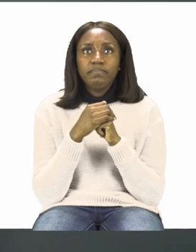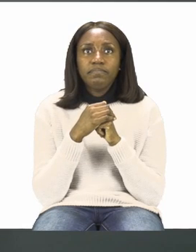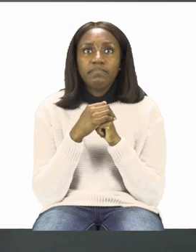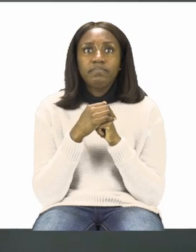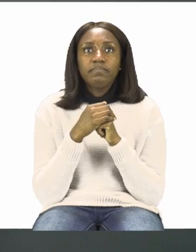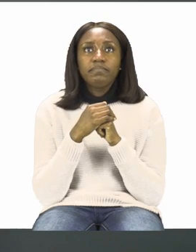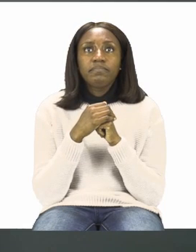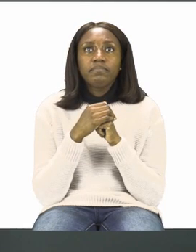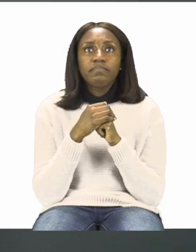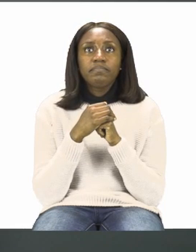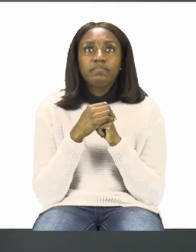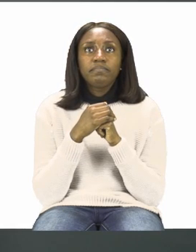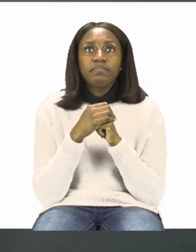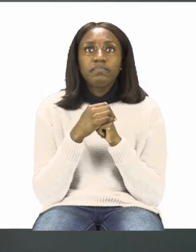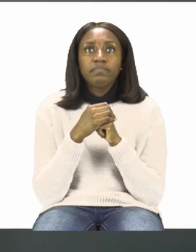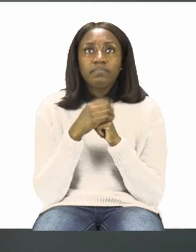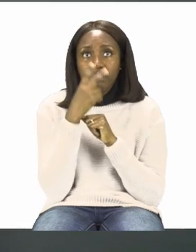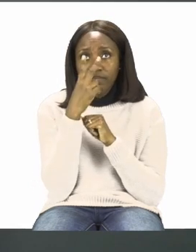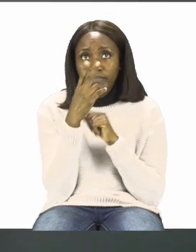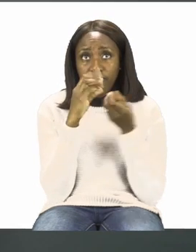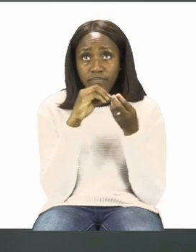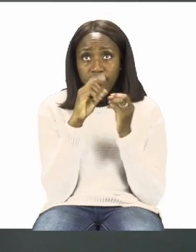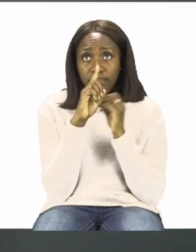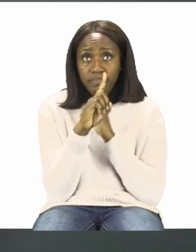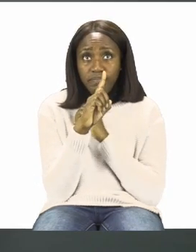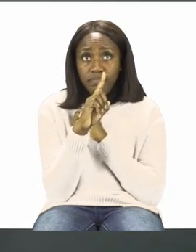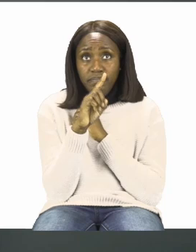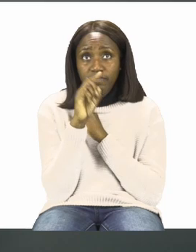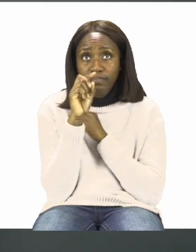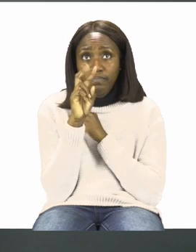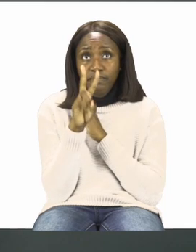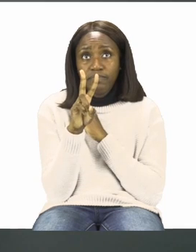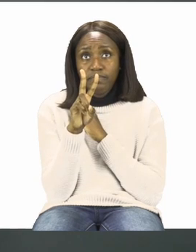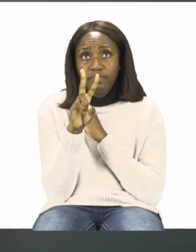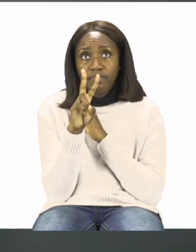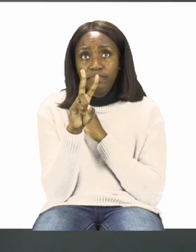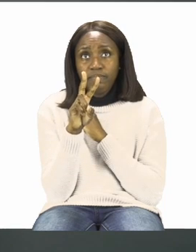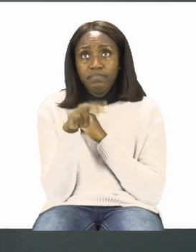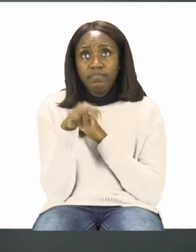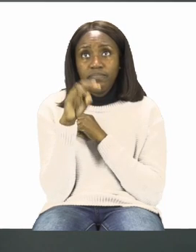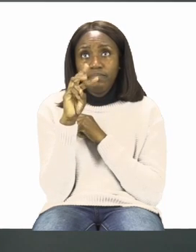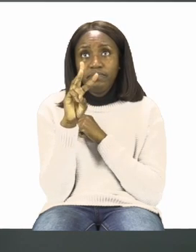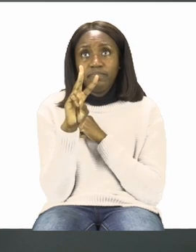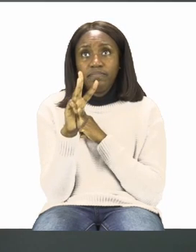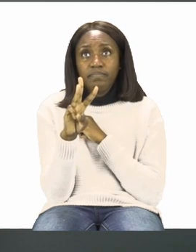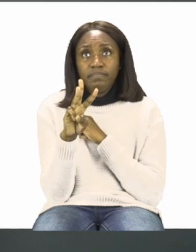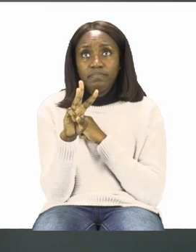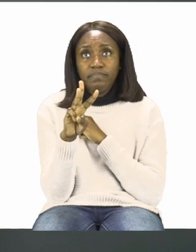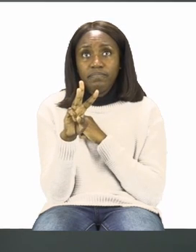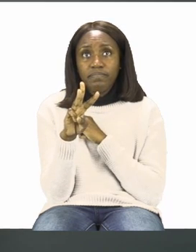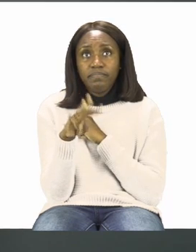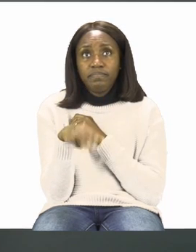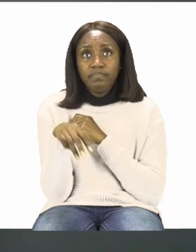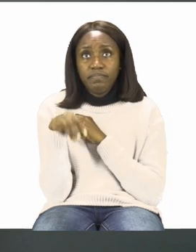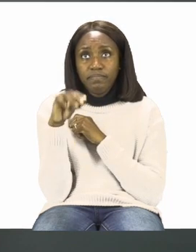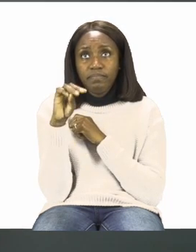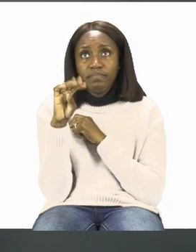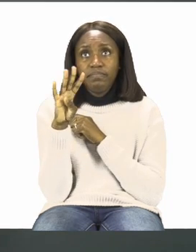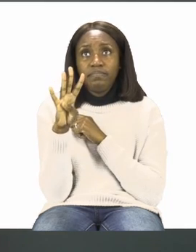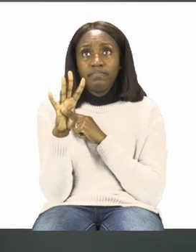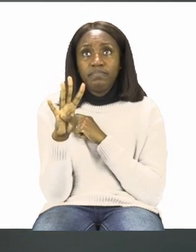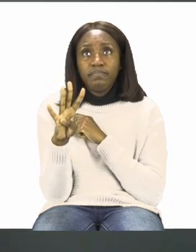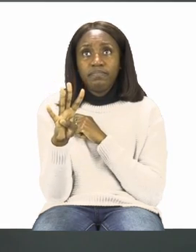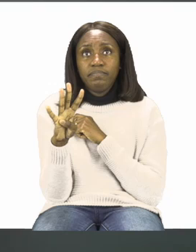here? I have my picture number 1, my picture number 2, my picture number 3, and